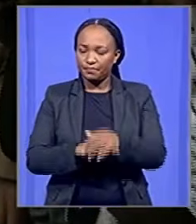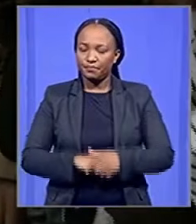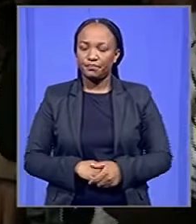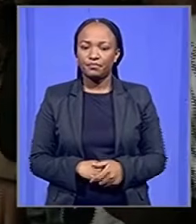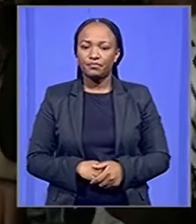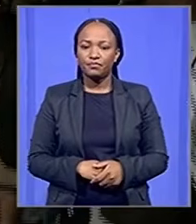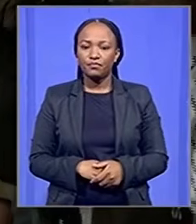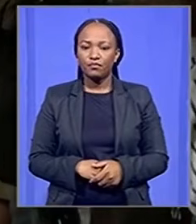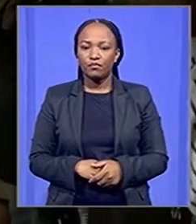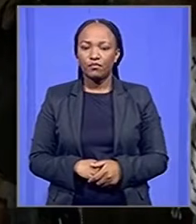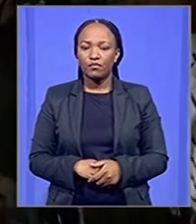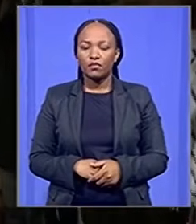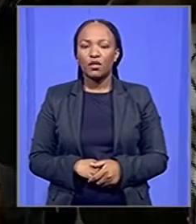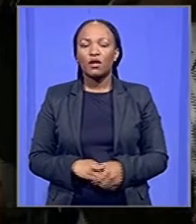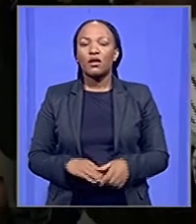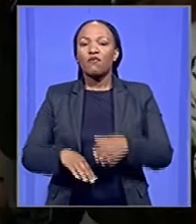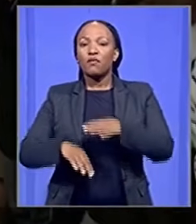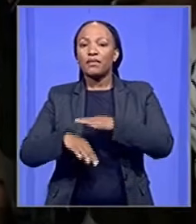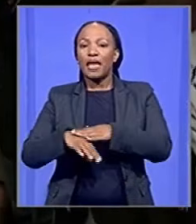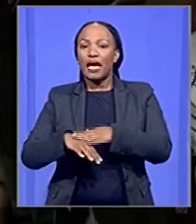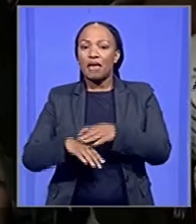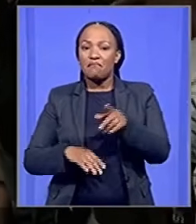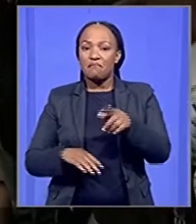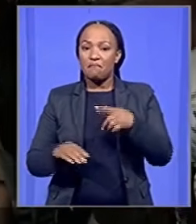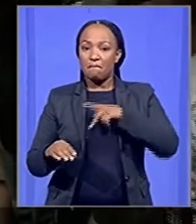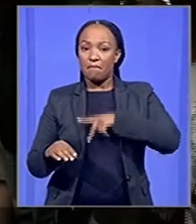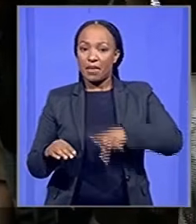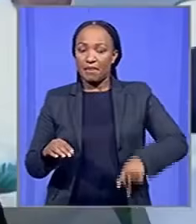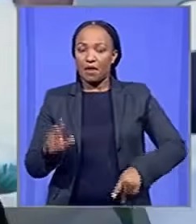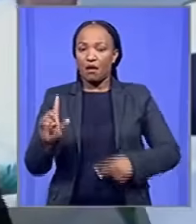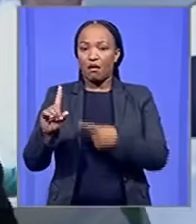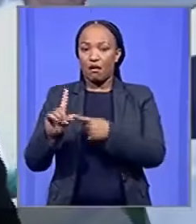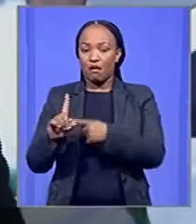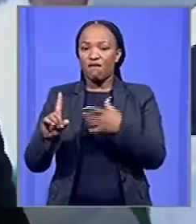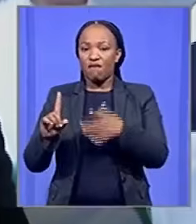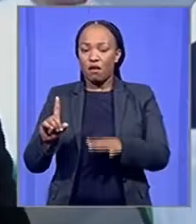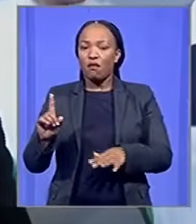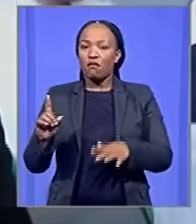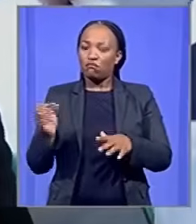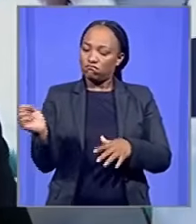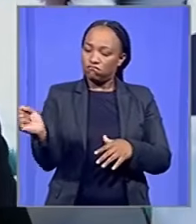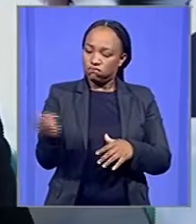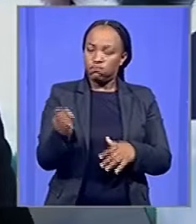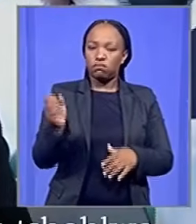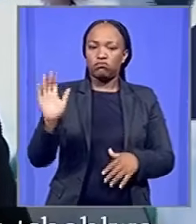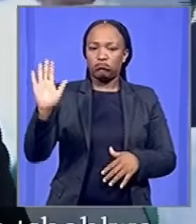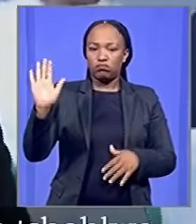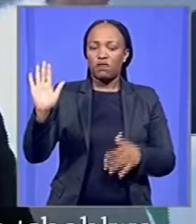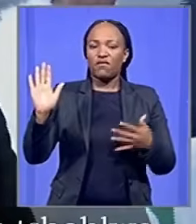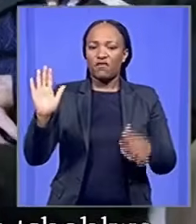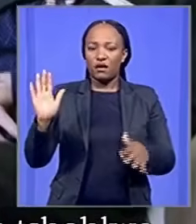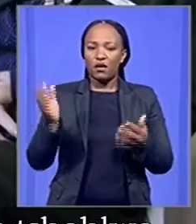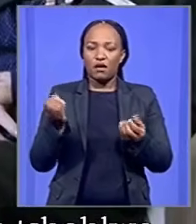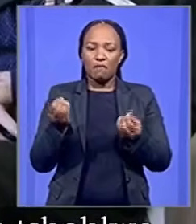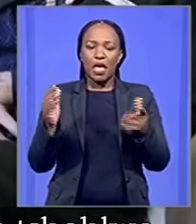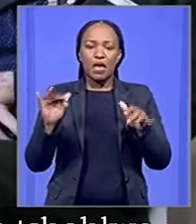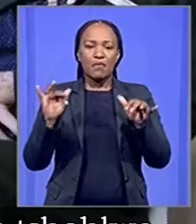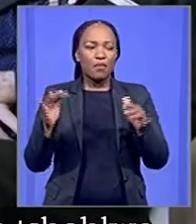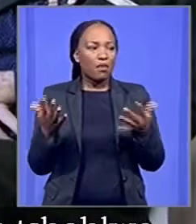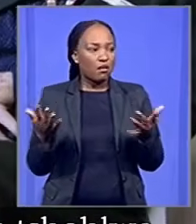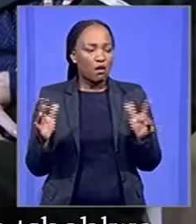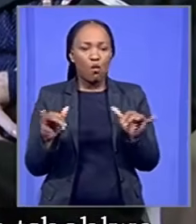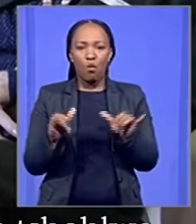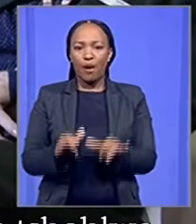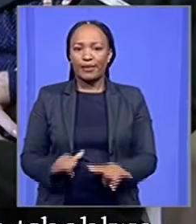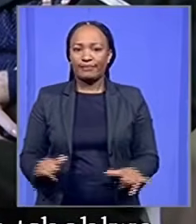Ha e sa le tlhomamiso ya Sol e lebelletswe ka thasello e kgolo mme batho ba bangata ba ne ba lebelletse phatlalatso ya lekgotla la